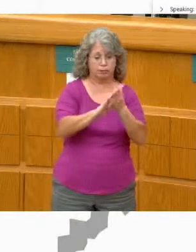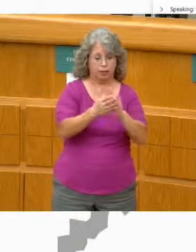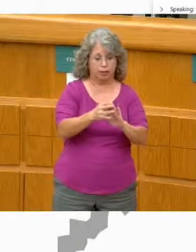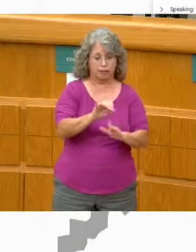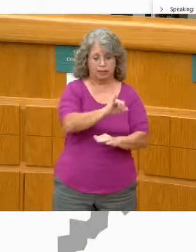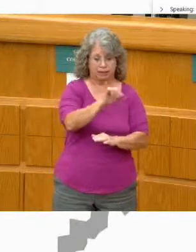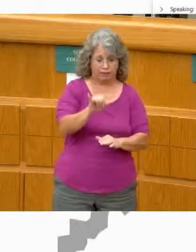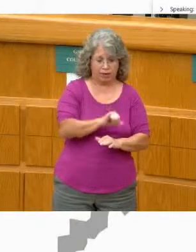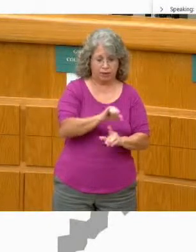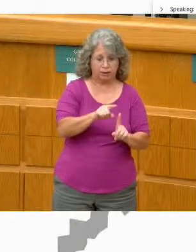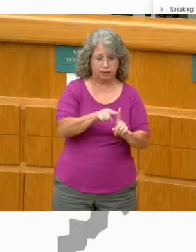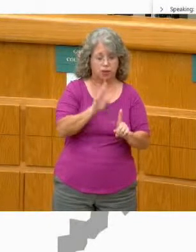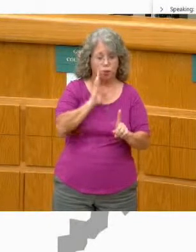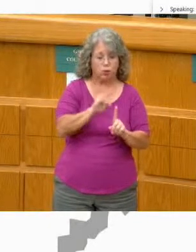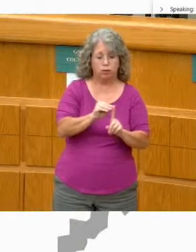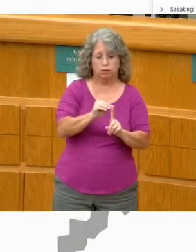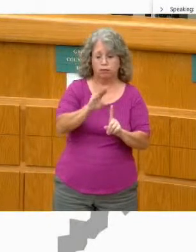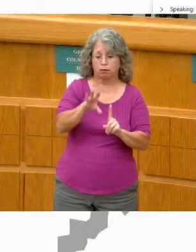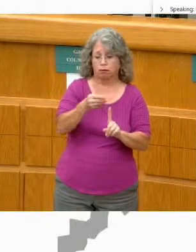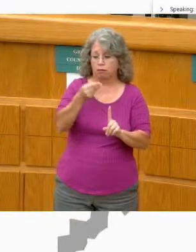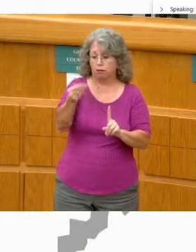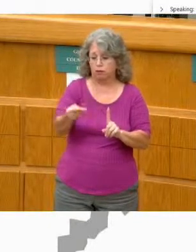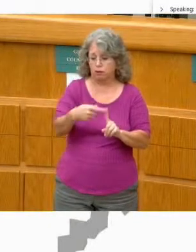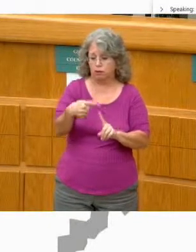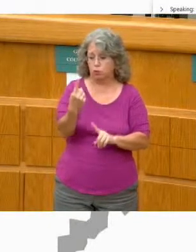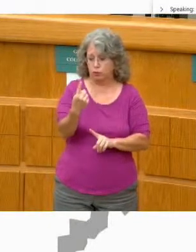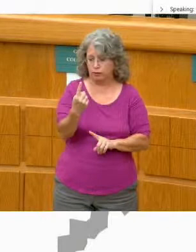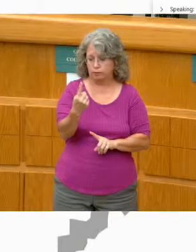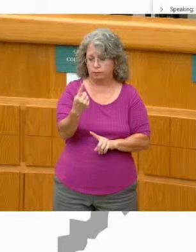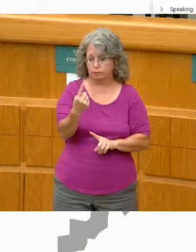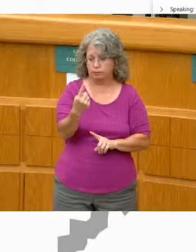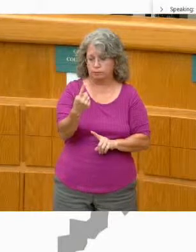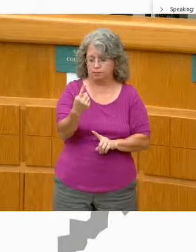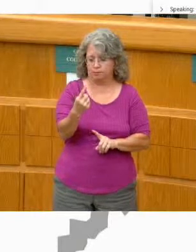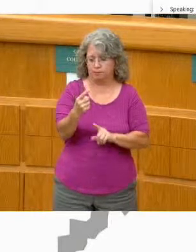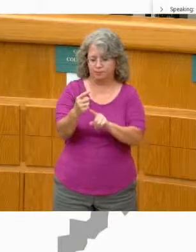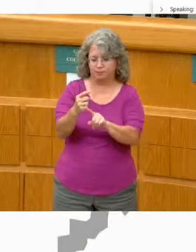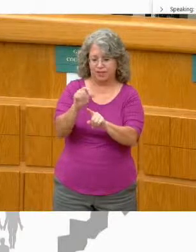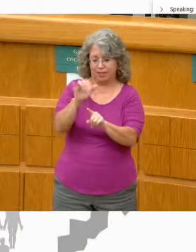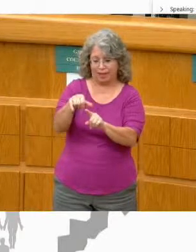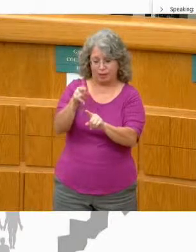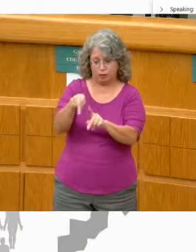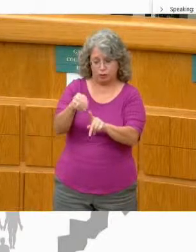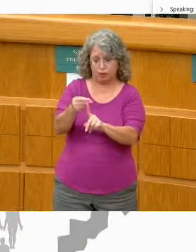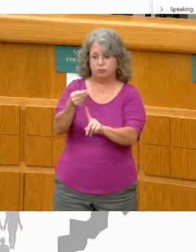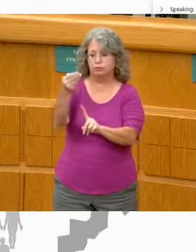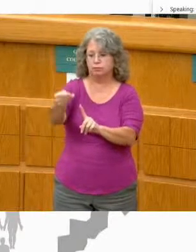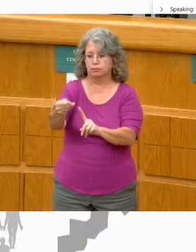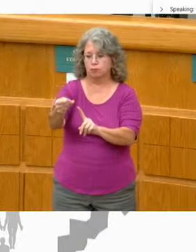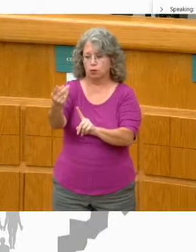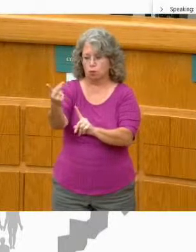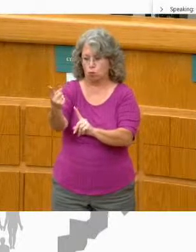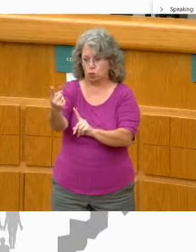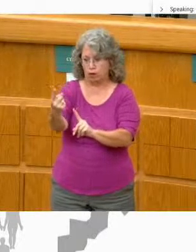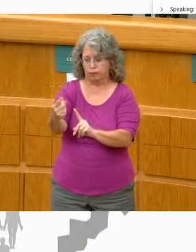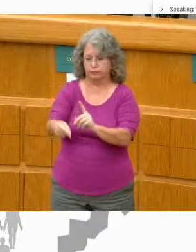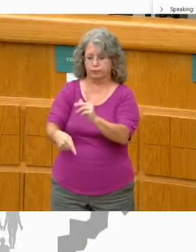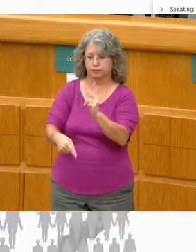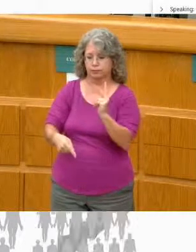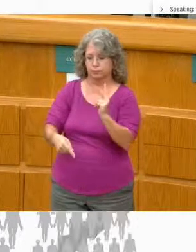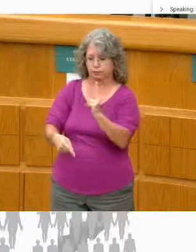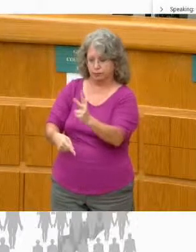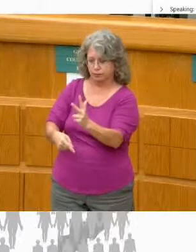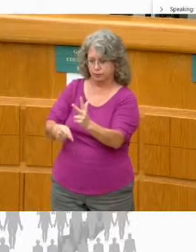gets infected, on average, they're going to transfer it to one additional person after 1 week. Then that person transfers it to another